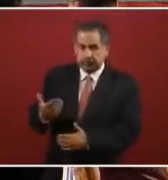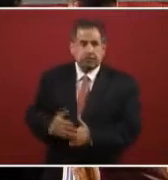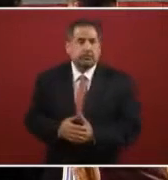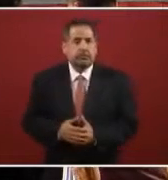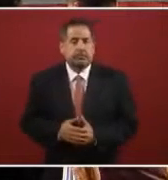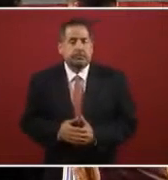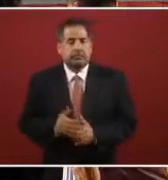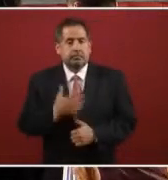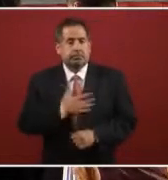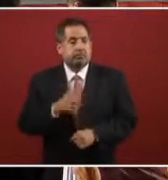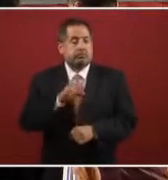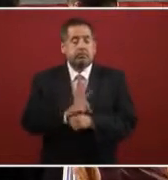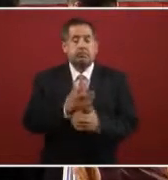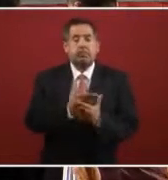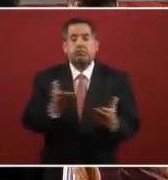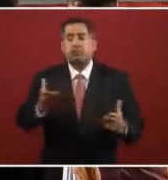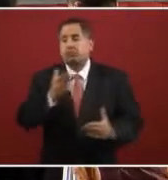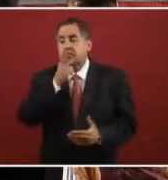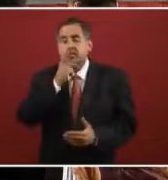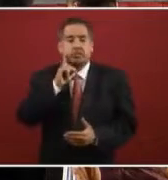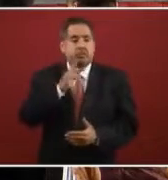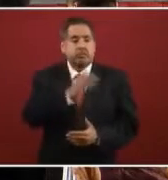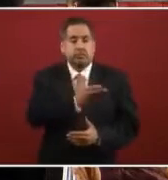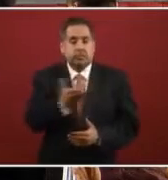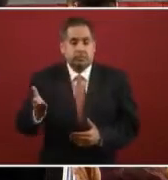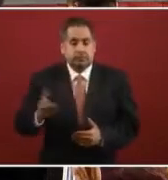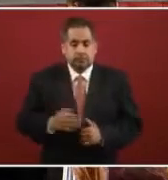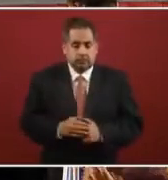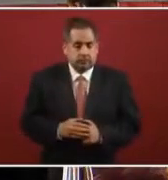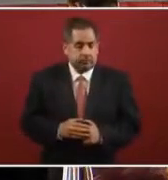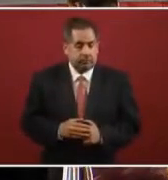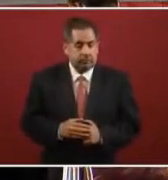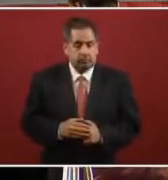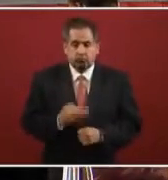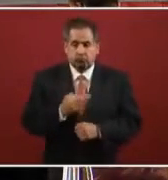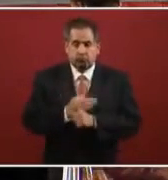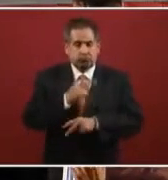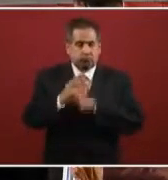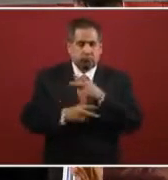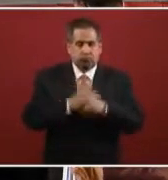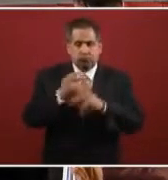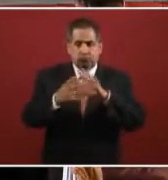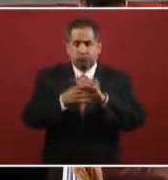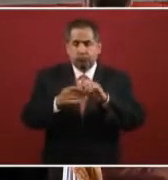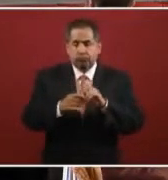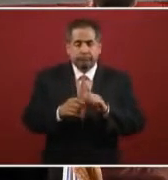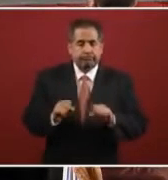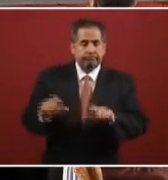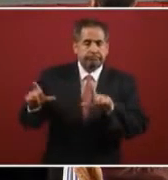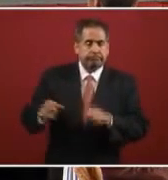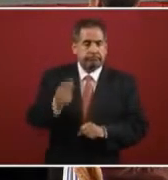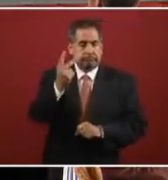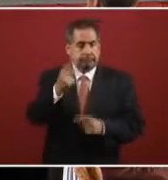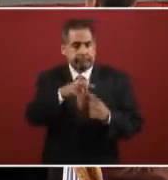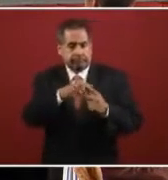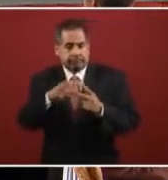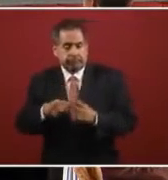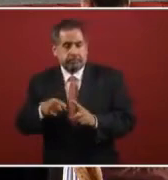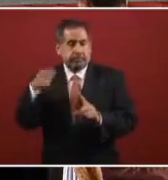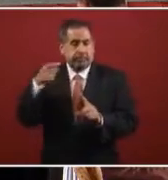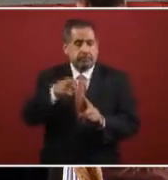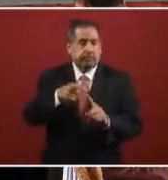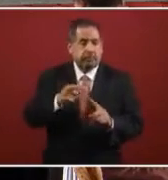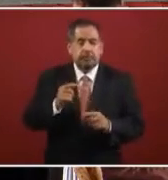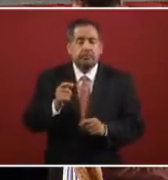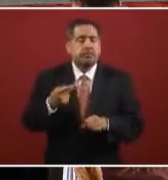Buenos días a todas y todos. Hello, Vamos, everybody, Mr. llevar President. una exposición con dos contenidos. El primero es los resultados de la subasta